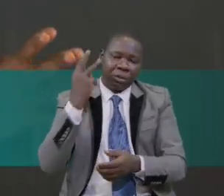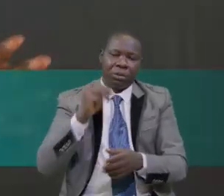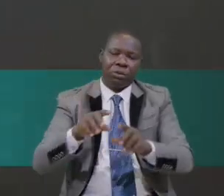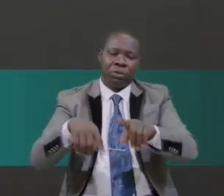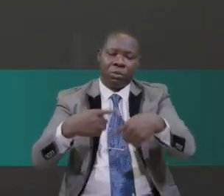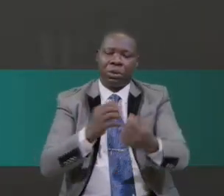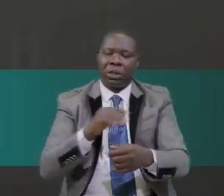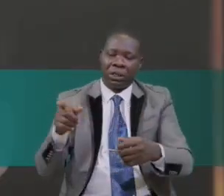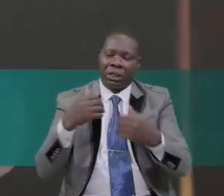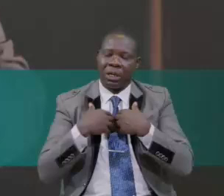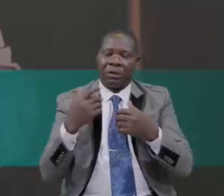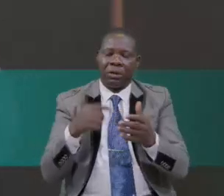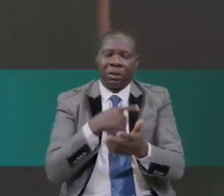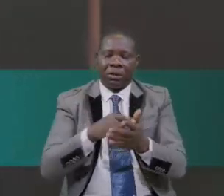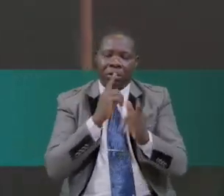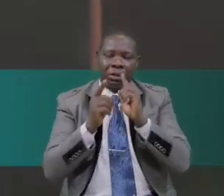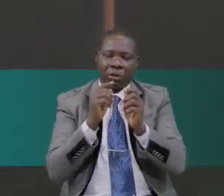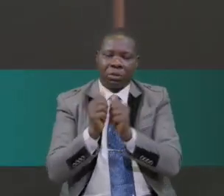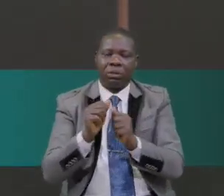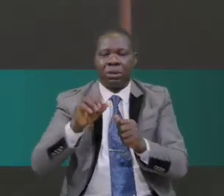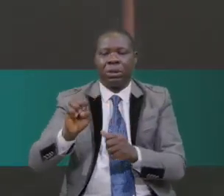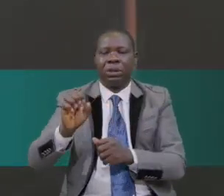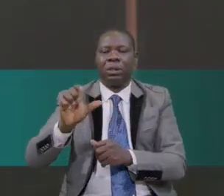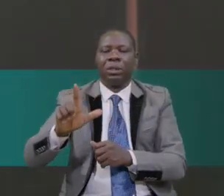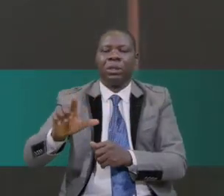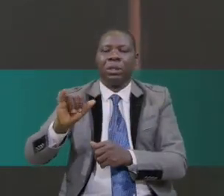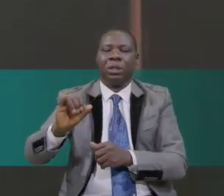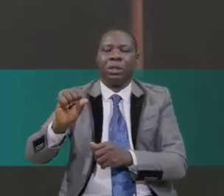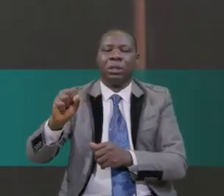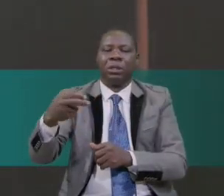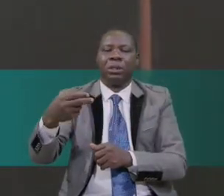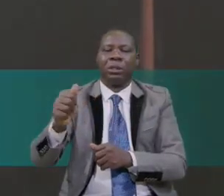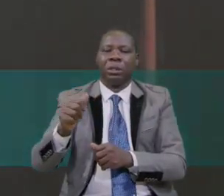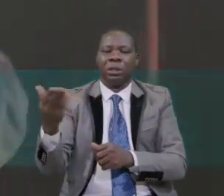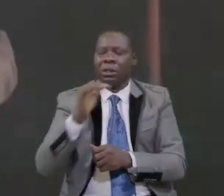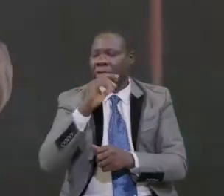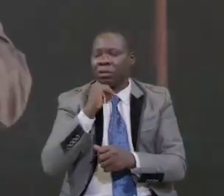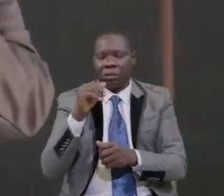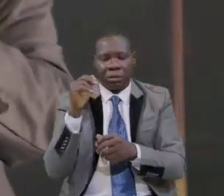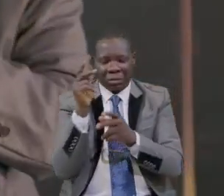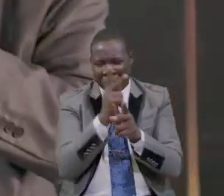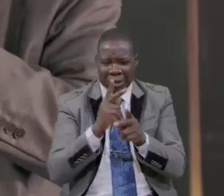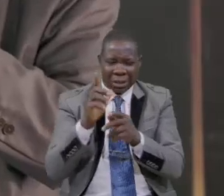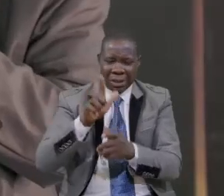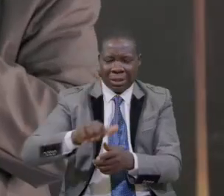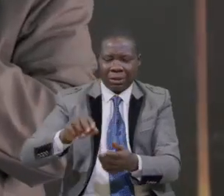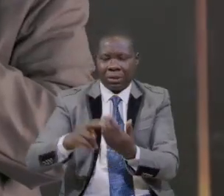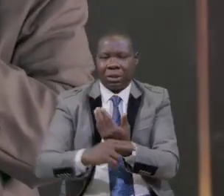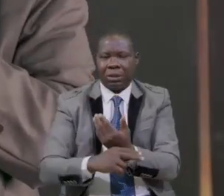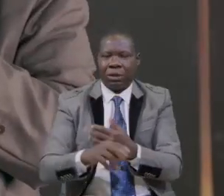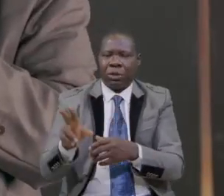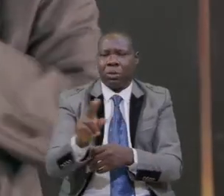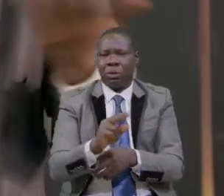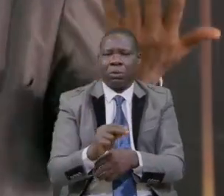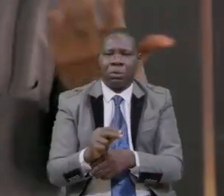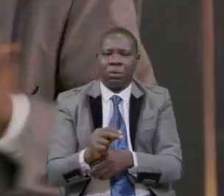with Elisha, there was no frivolity. There was no